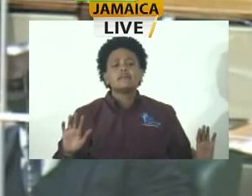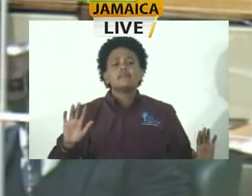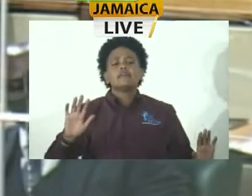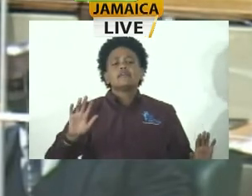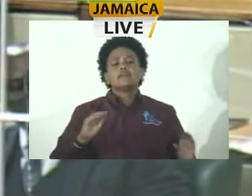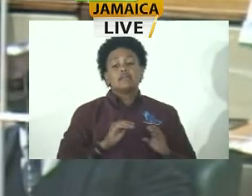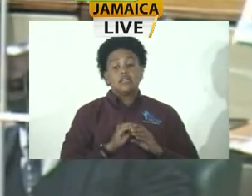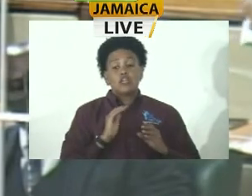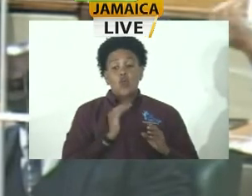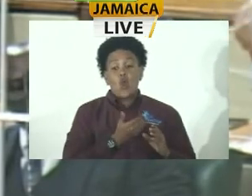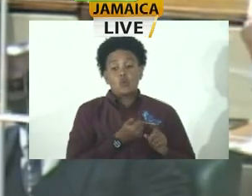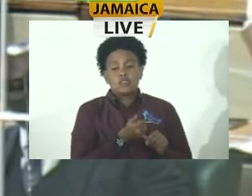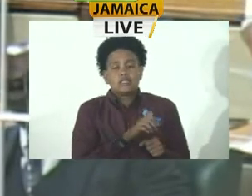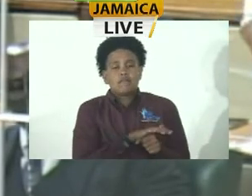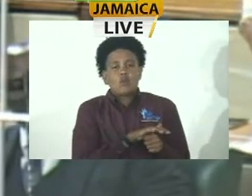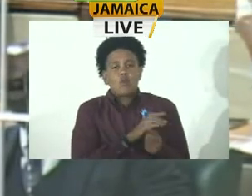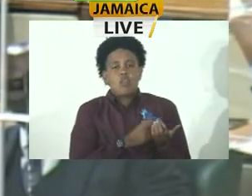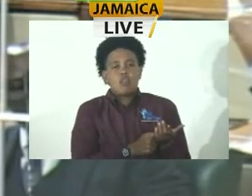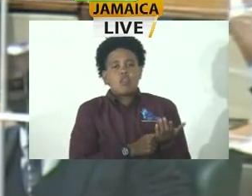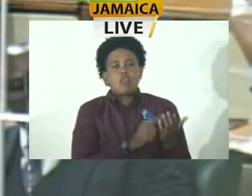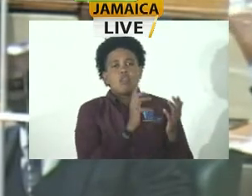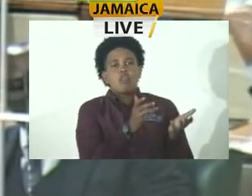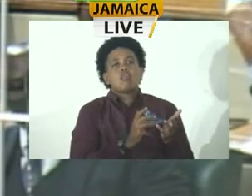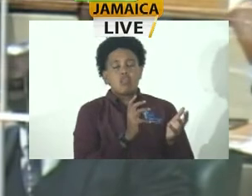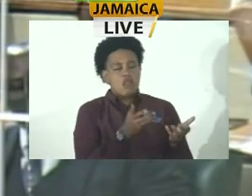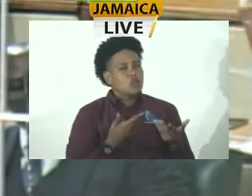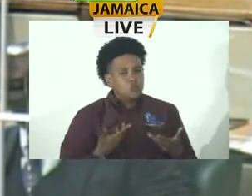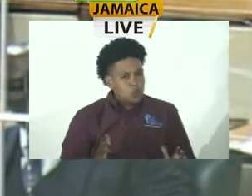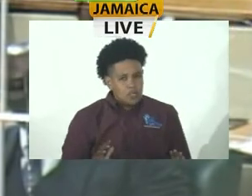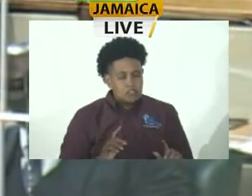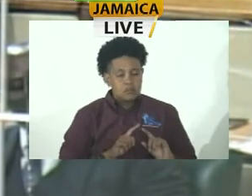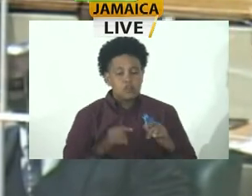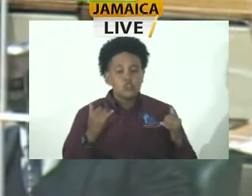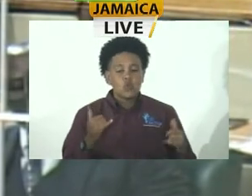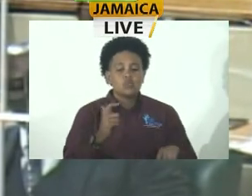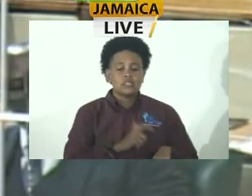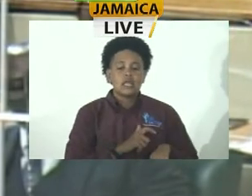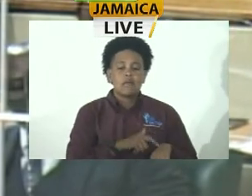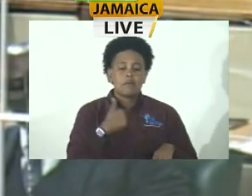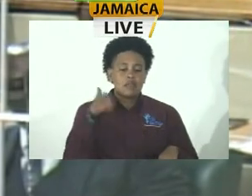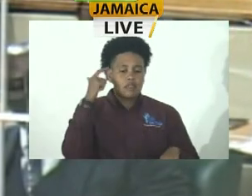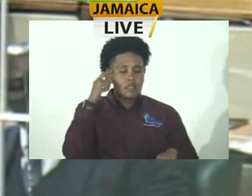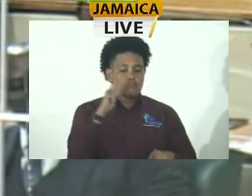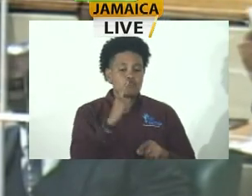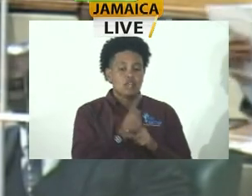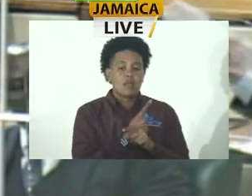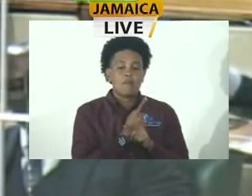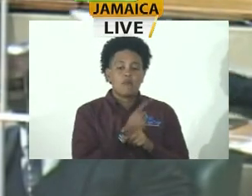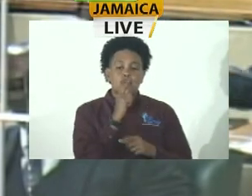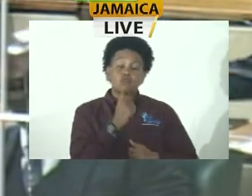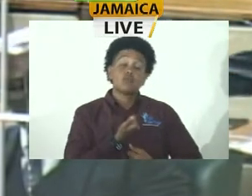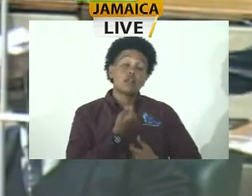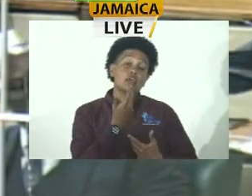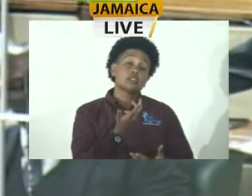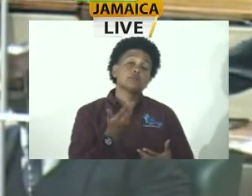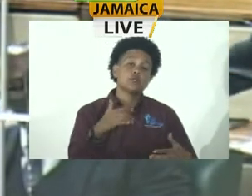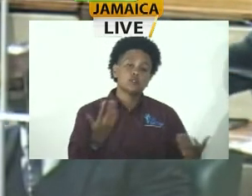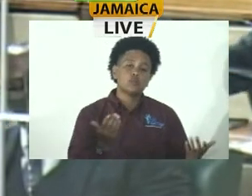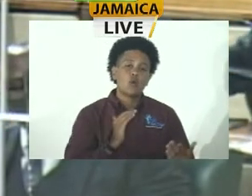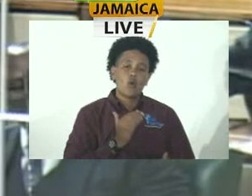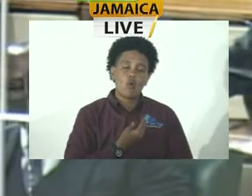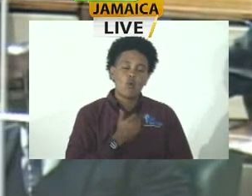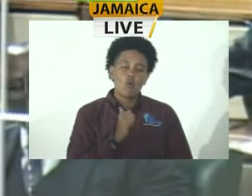in our local debate but at this point i think it is appropriate to express our own